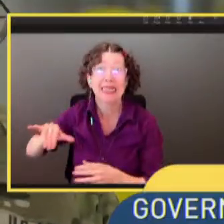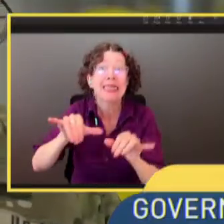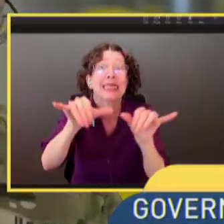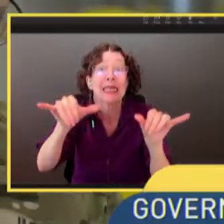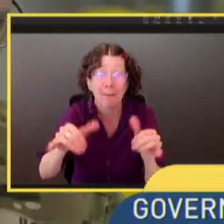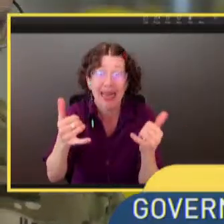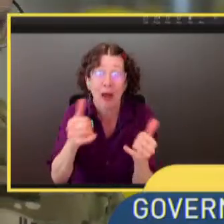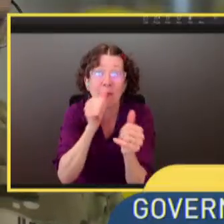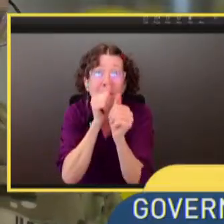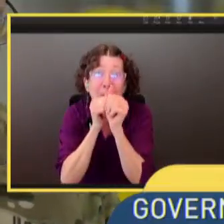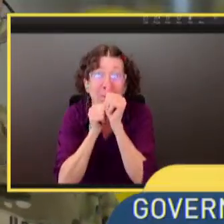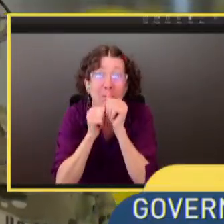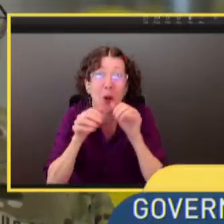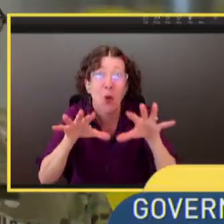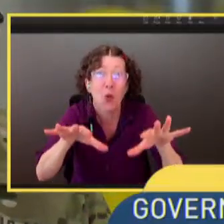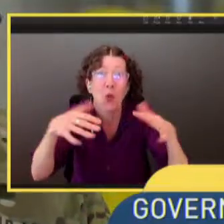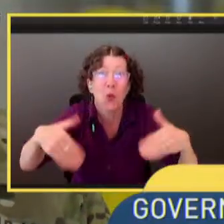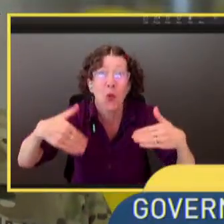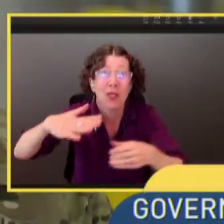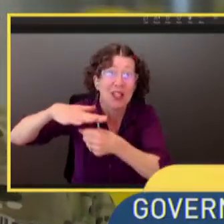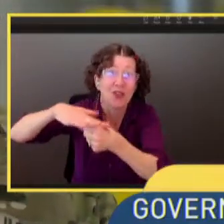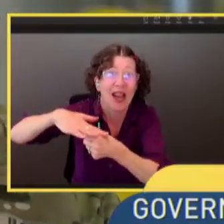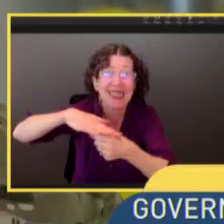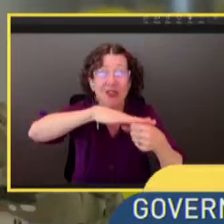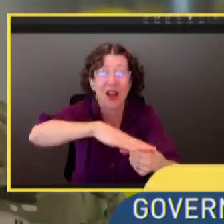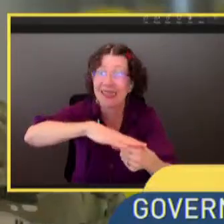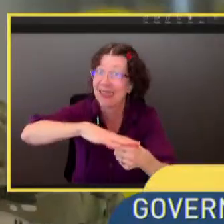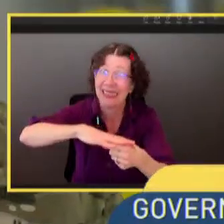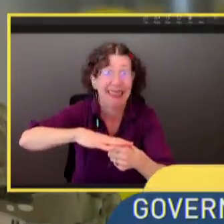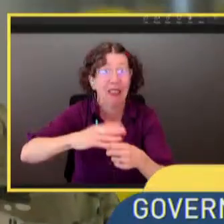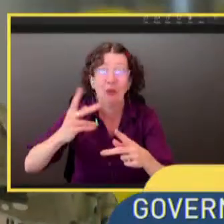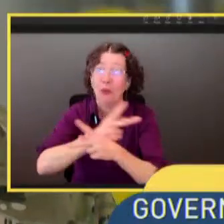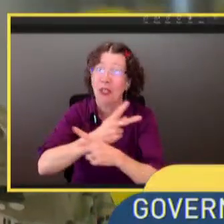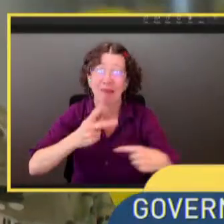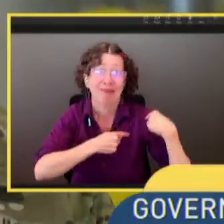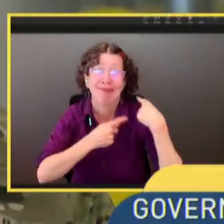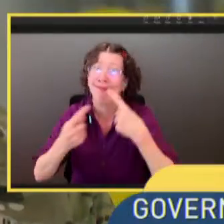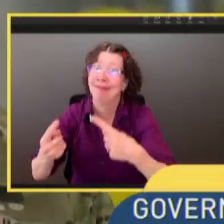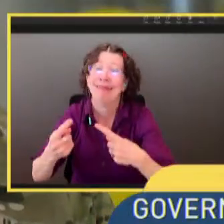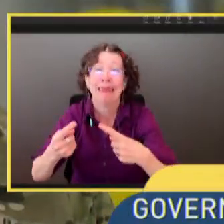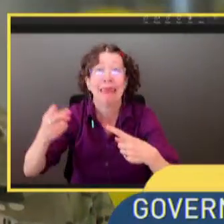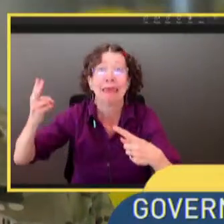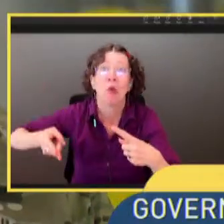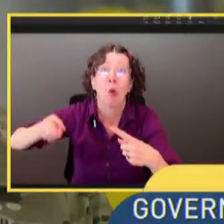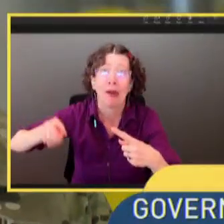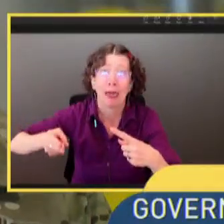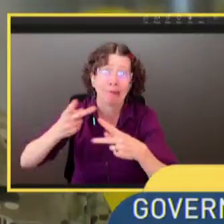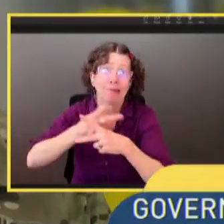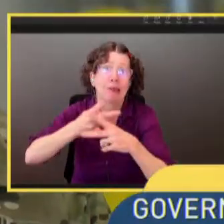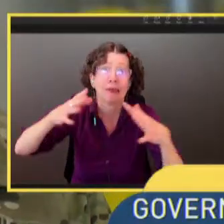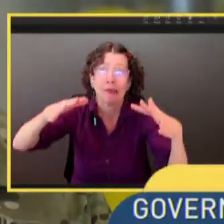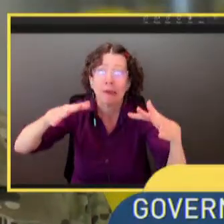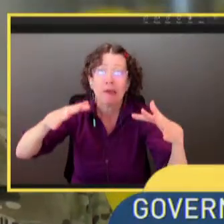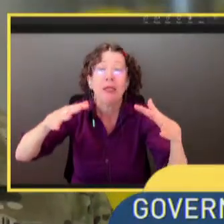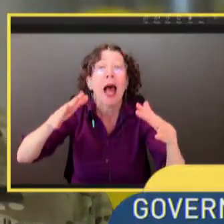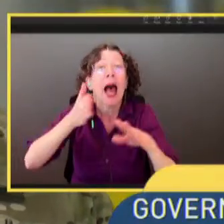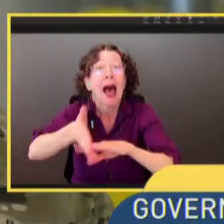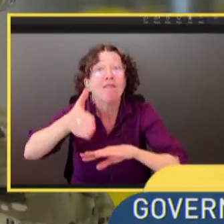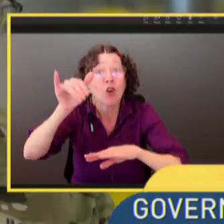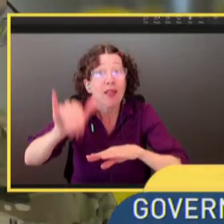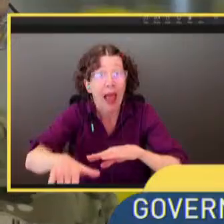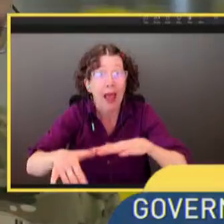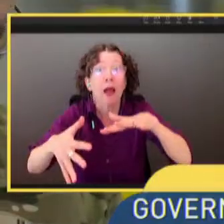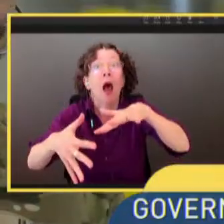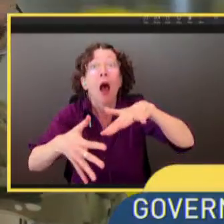the future of the levee. What lessons have we learned? What do we need to do? What are the investments? So, stay tuned for that, but I think we're all acutely aware of that for